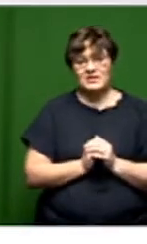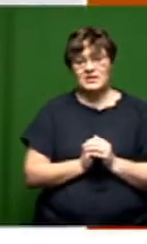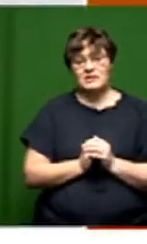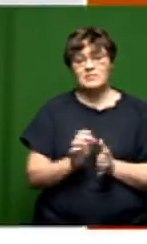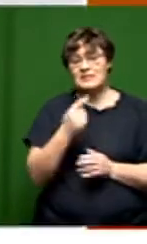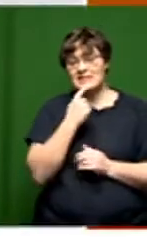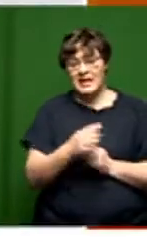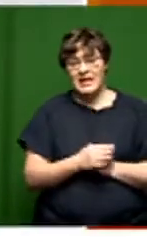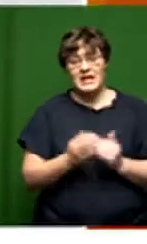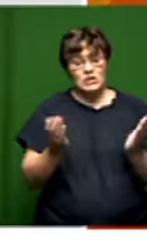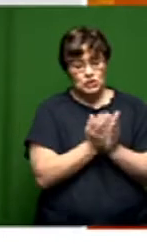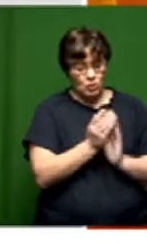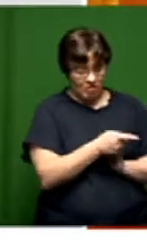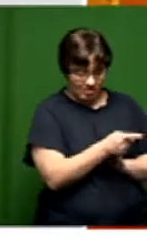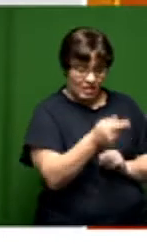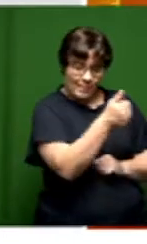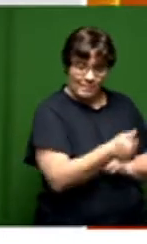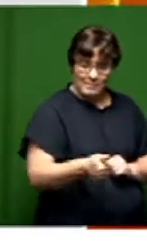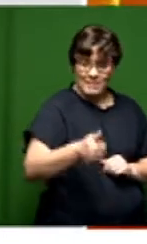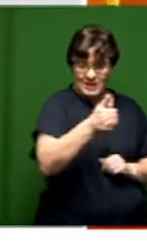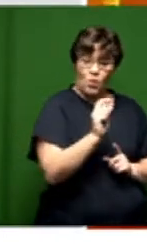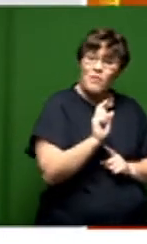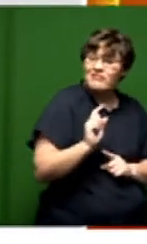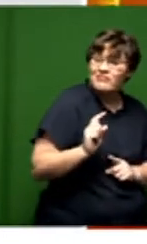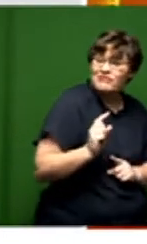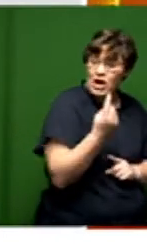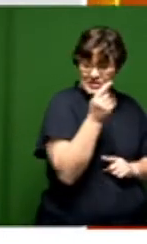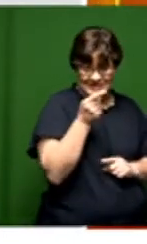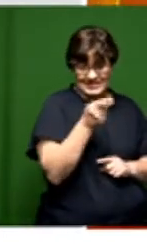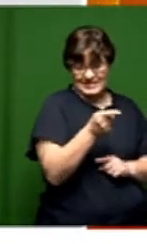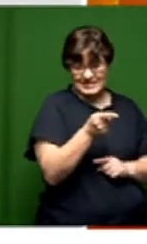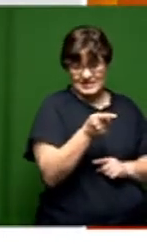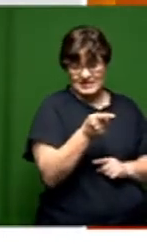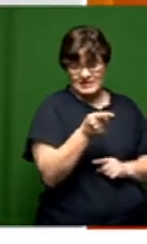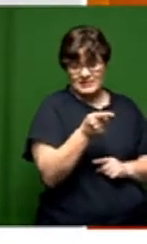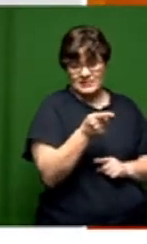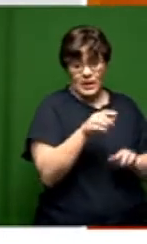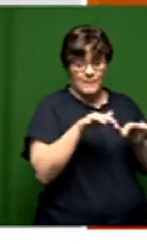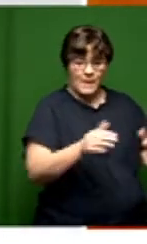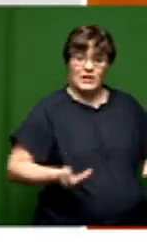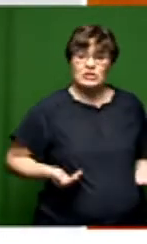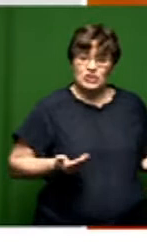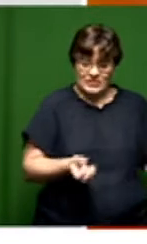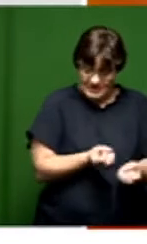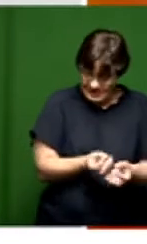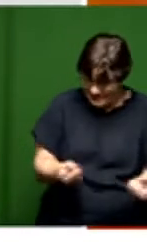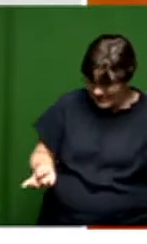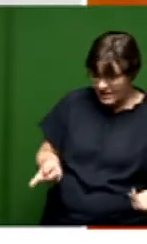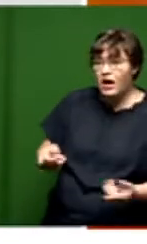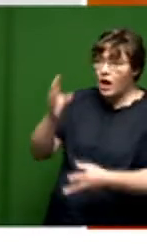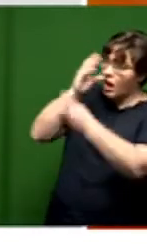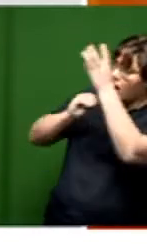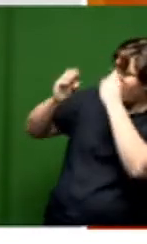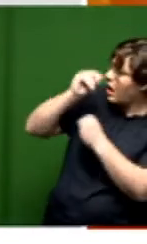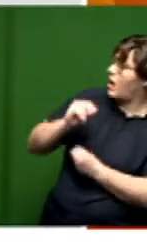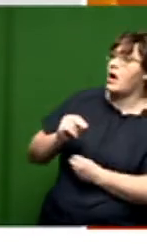So I was saying that the school is the main, if not the first or the main public service or space where the girls